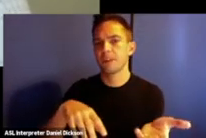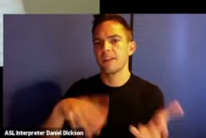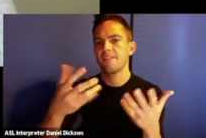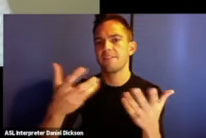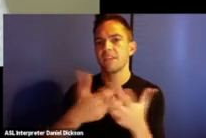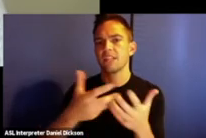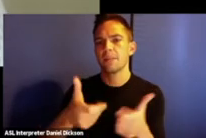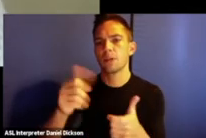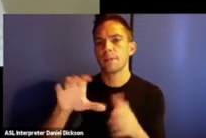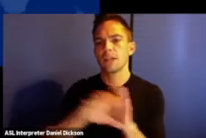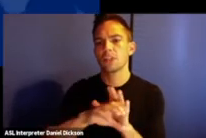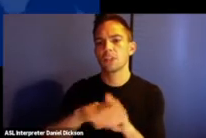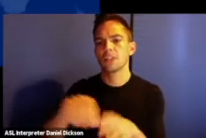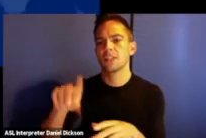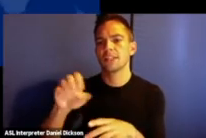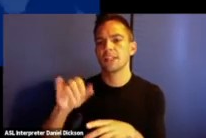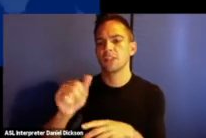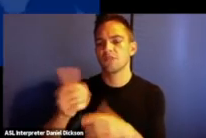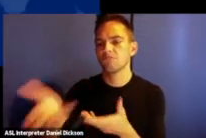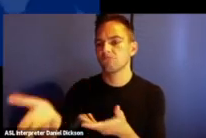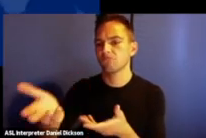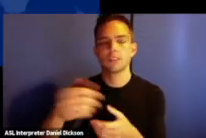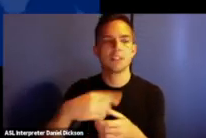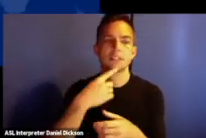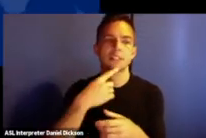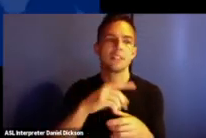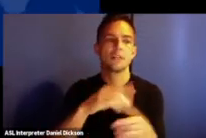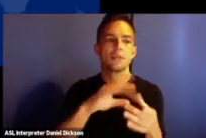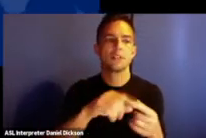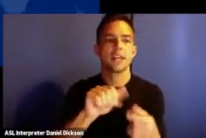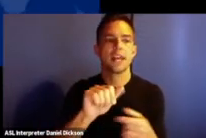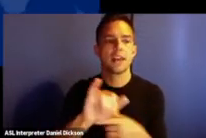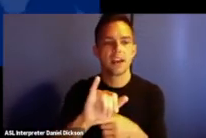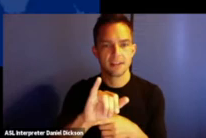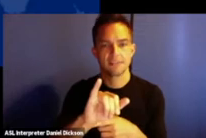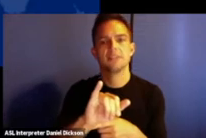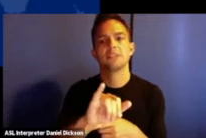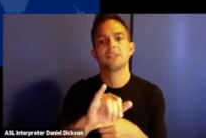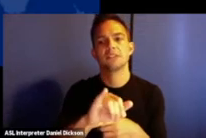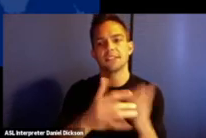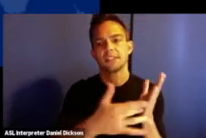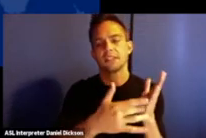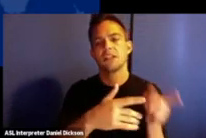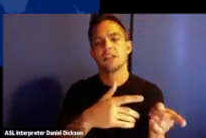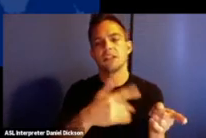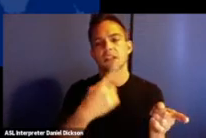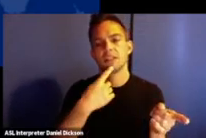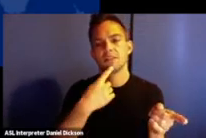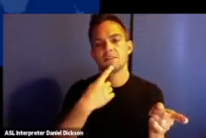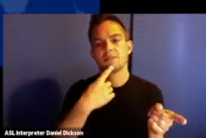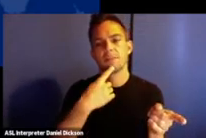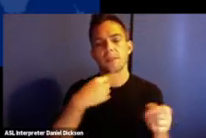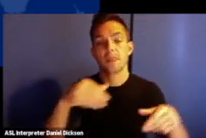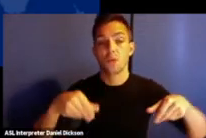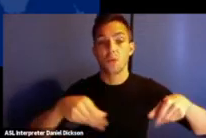Let's start with you, Deja. I would say when it relates to AI or anything technology based, one for sure would be just